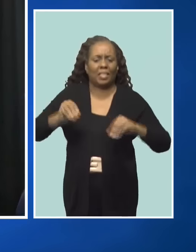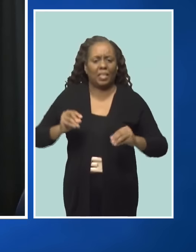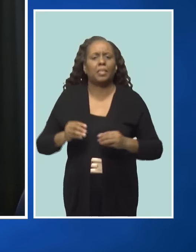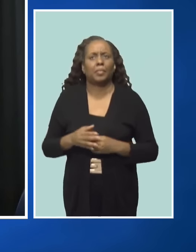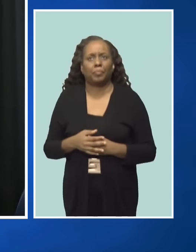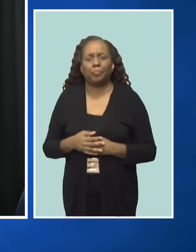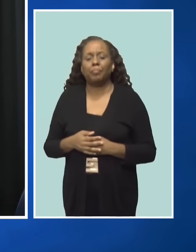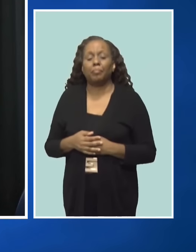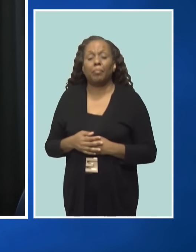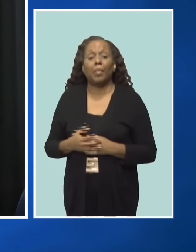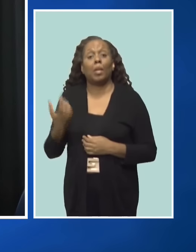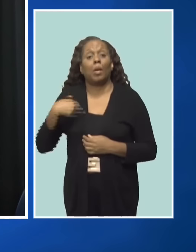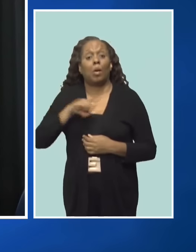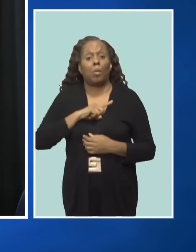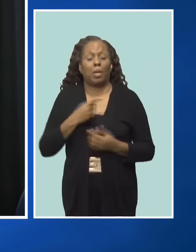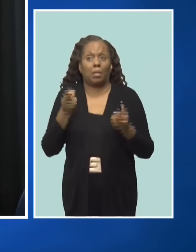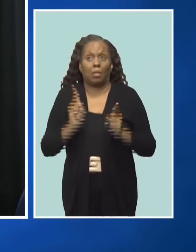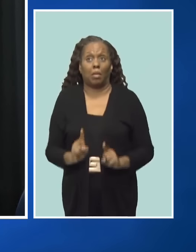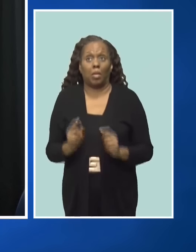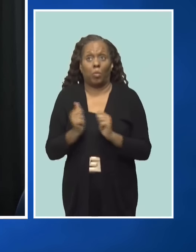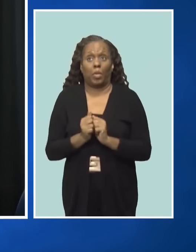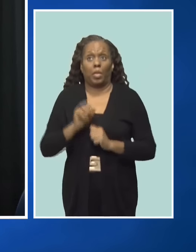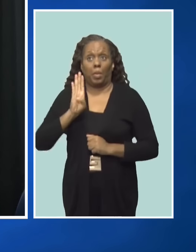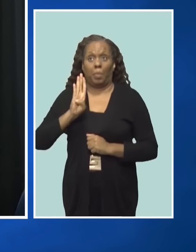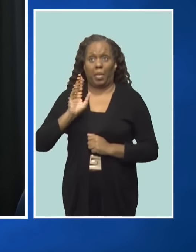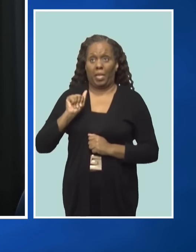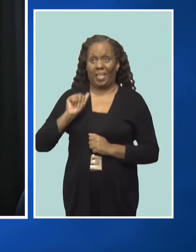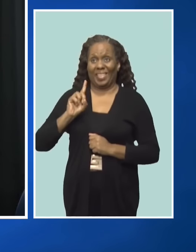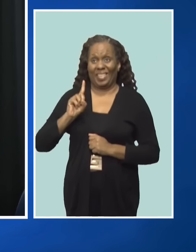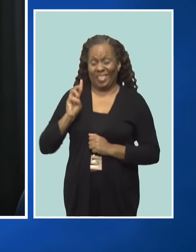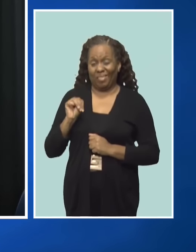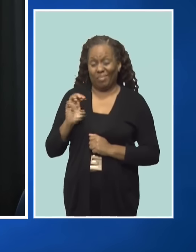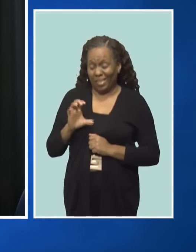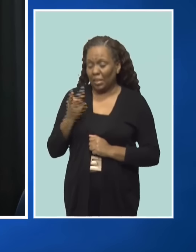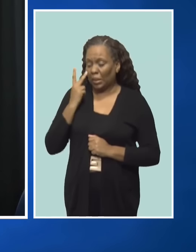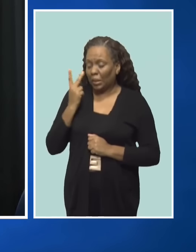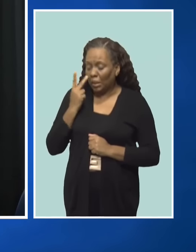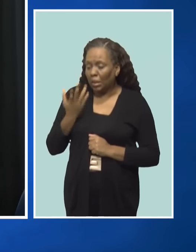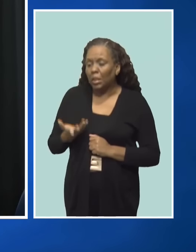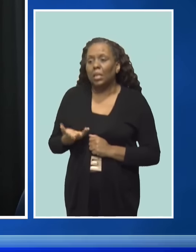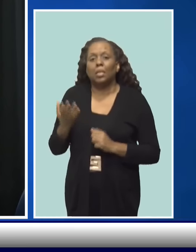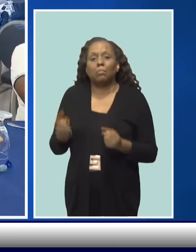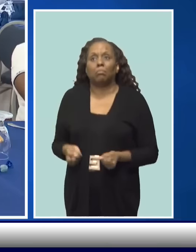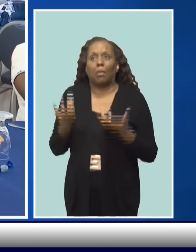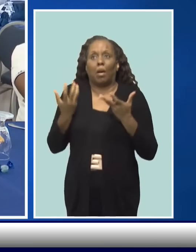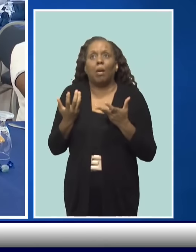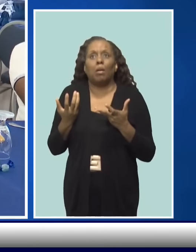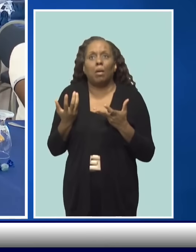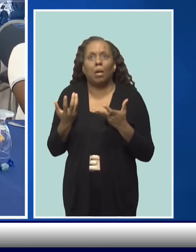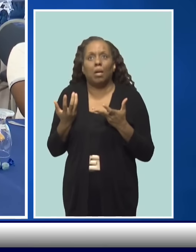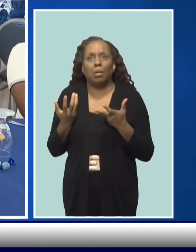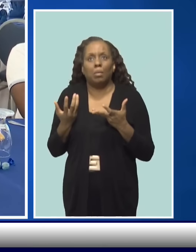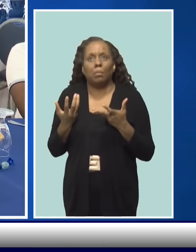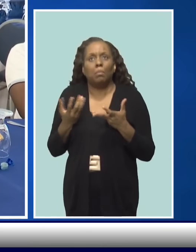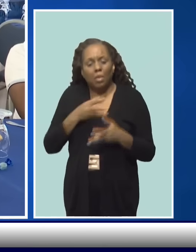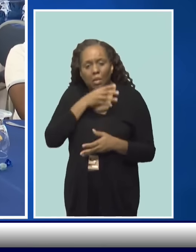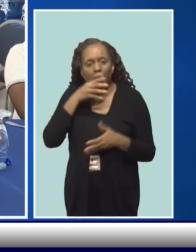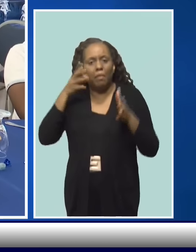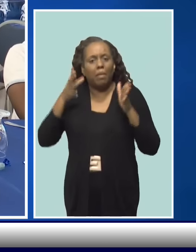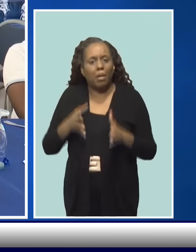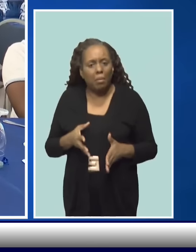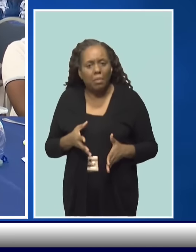with the BADMC that they will look at a mechanism to see how many small farmers they can facilitate